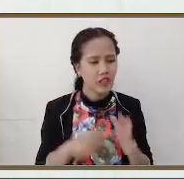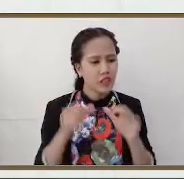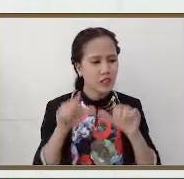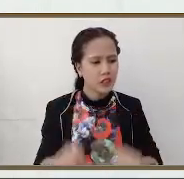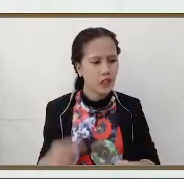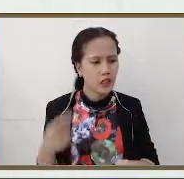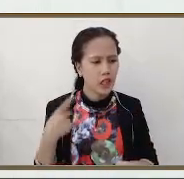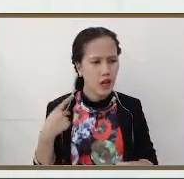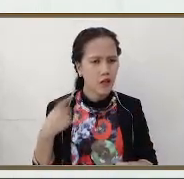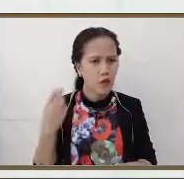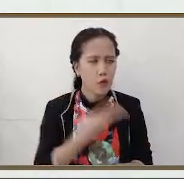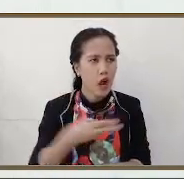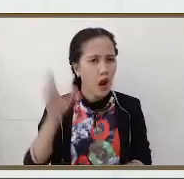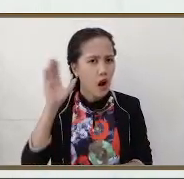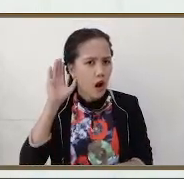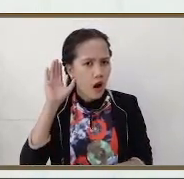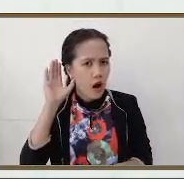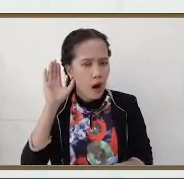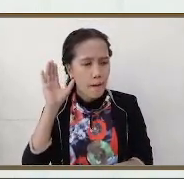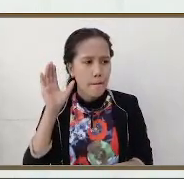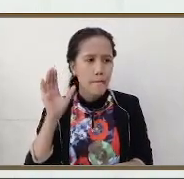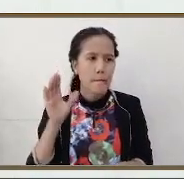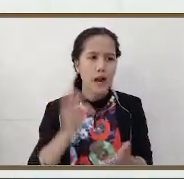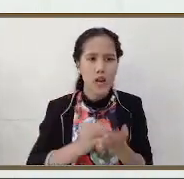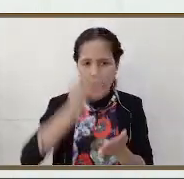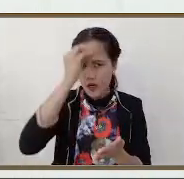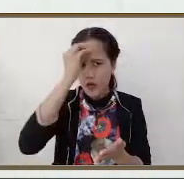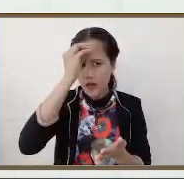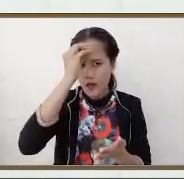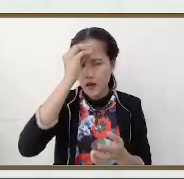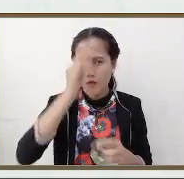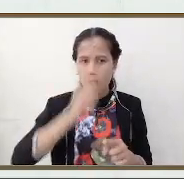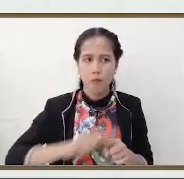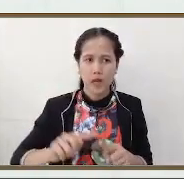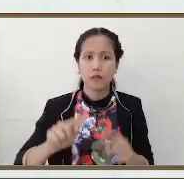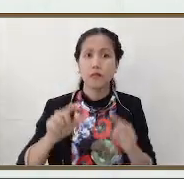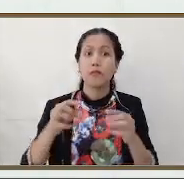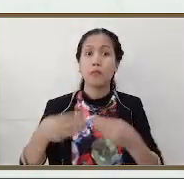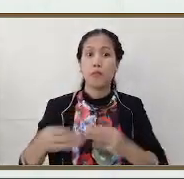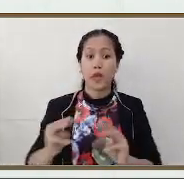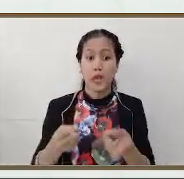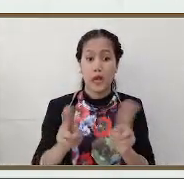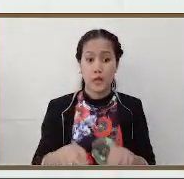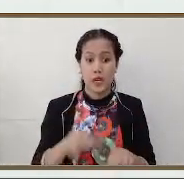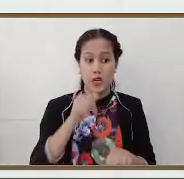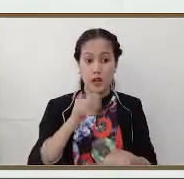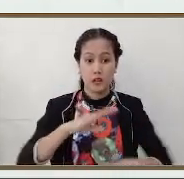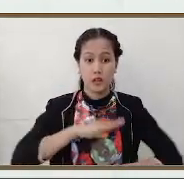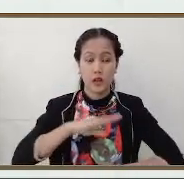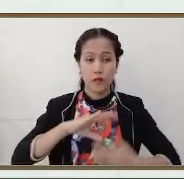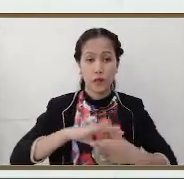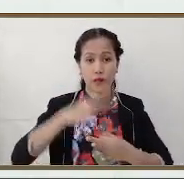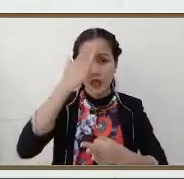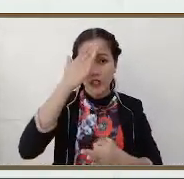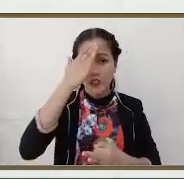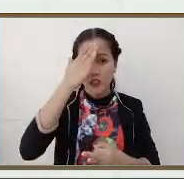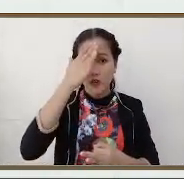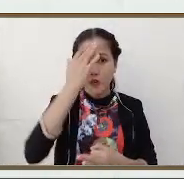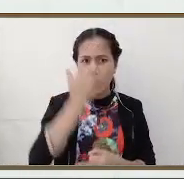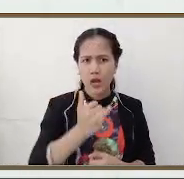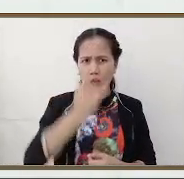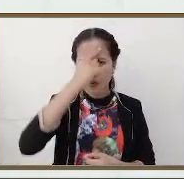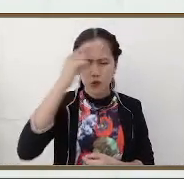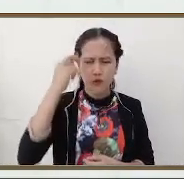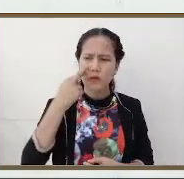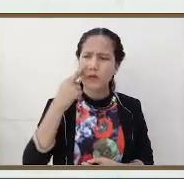tayo sa knowledge because we reject kung ano yung pinaparating. Are you still following?